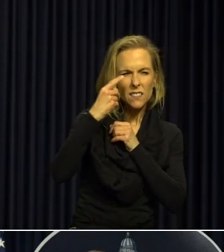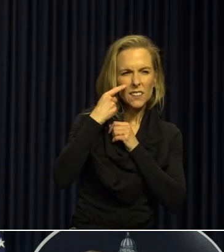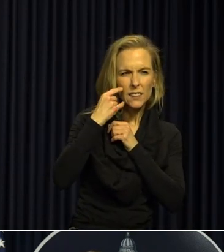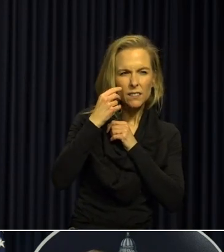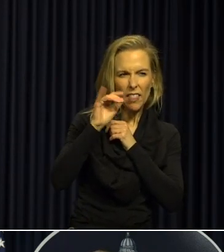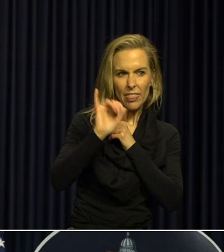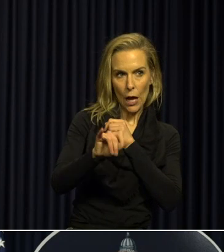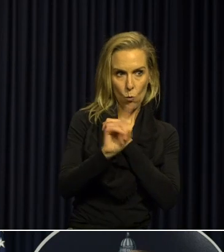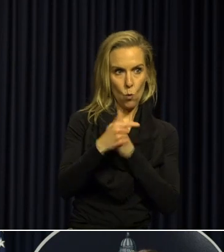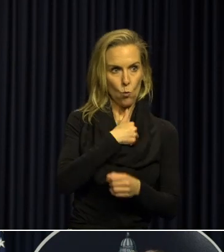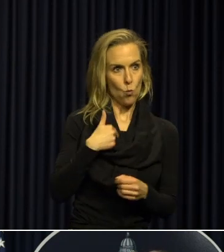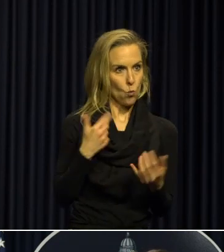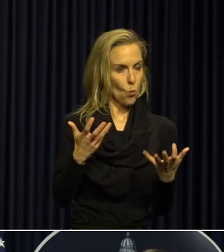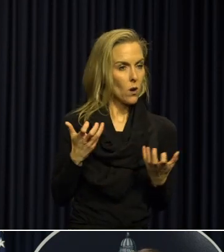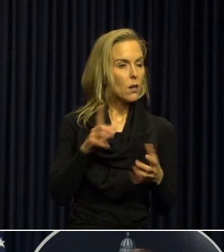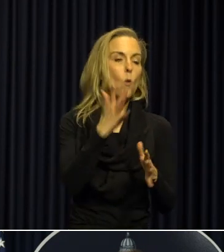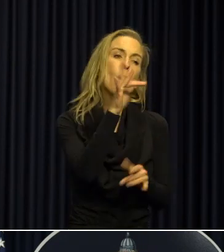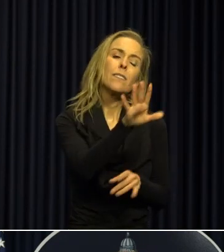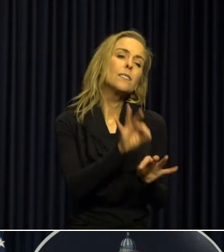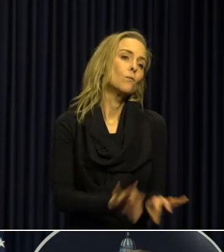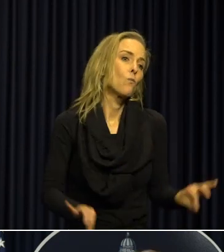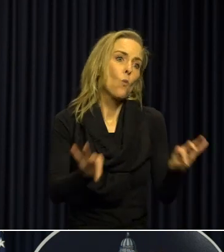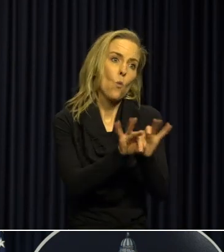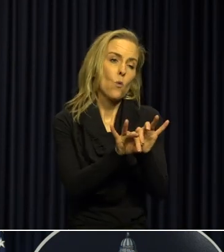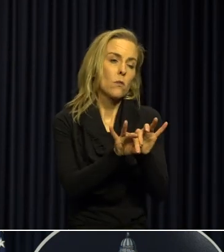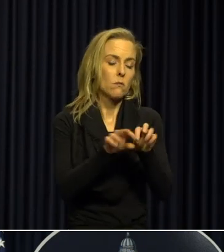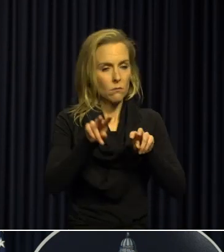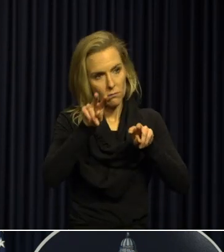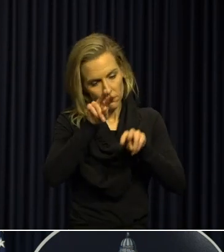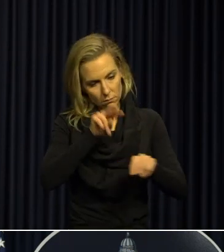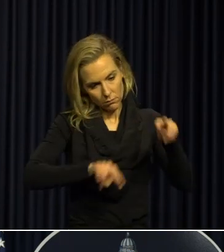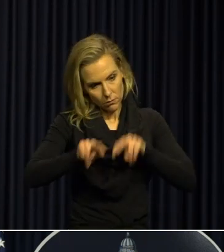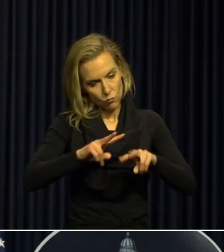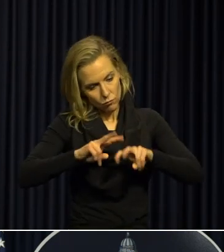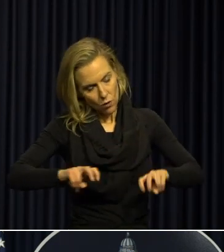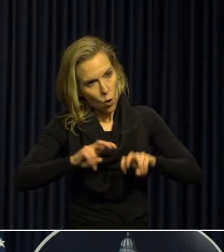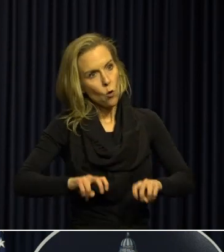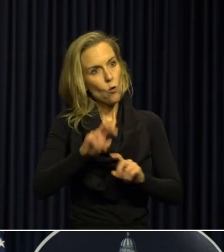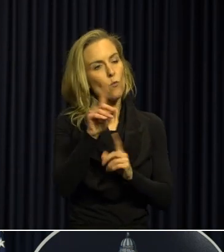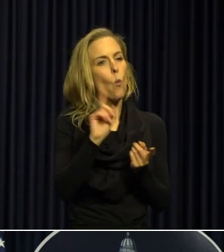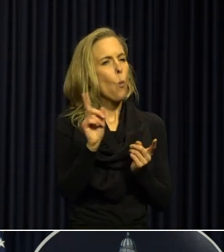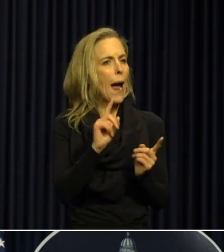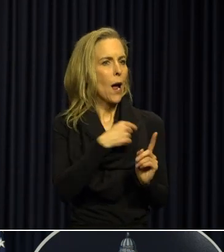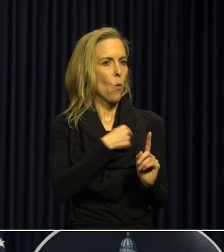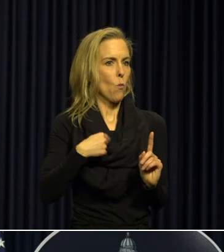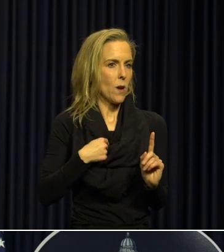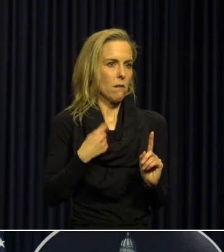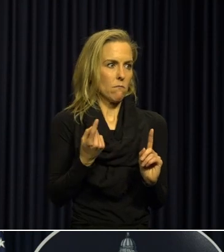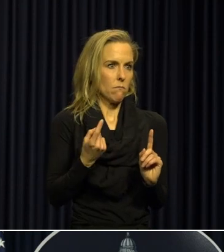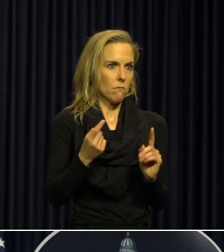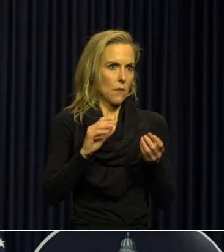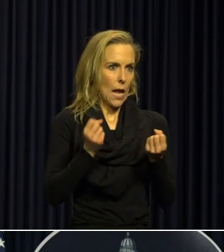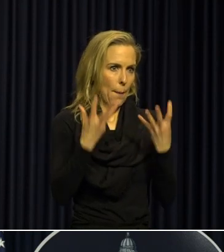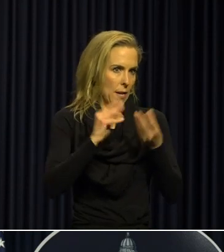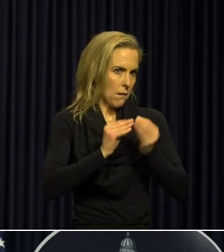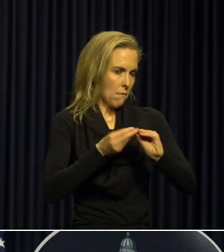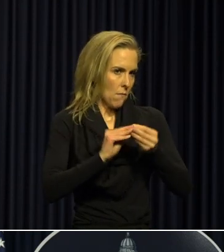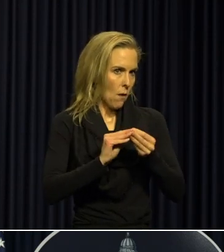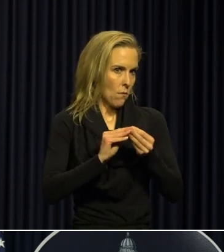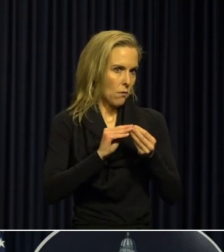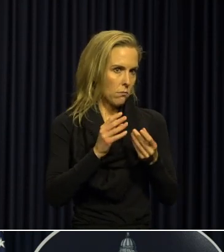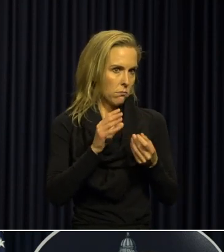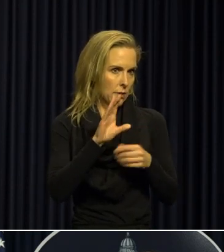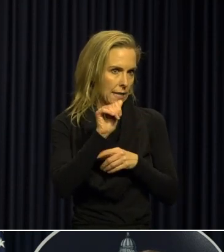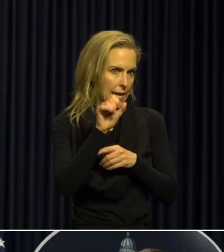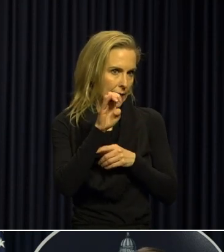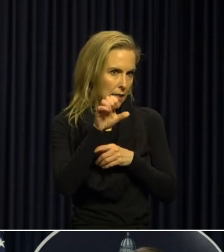So that's why it's so important in looking at the rate of cases and where we are. Because, again, if you look at Louisville